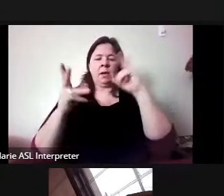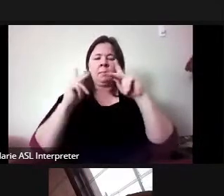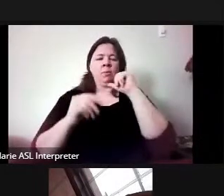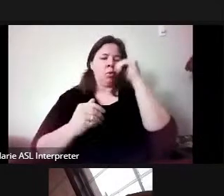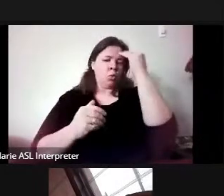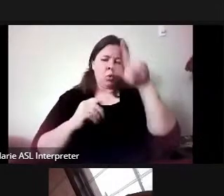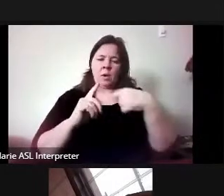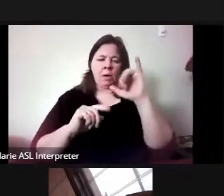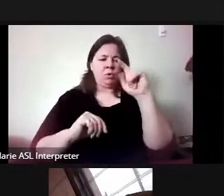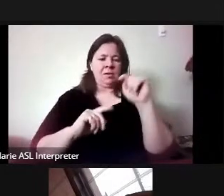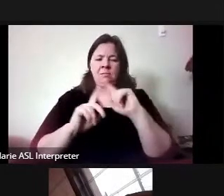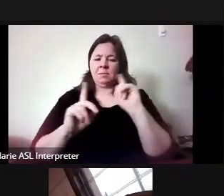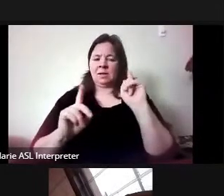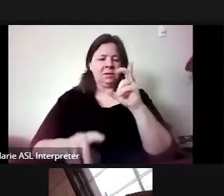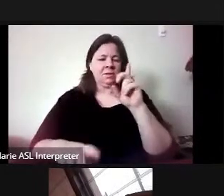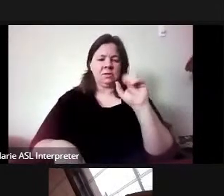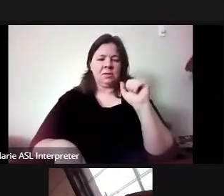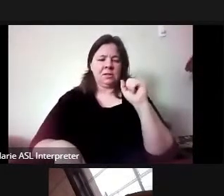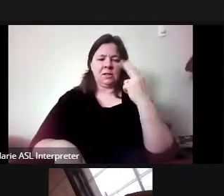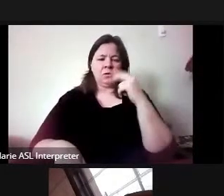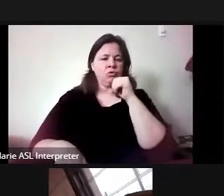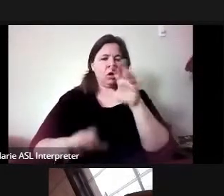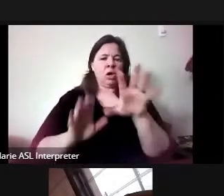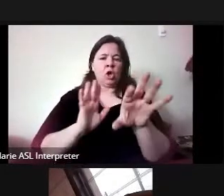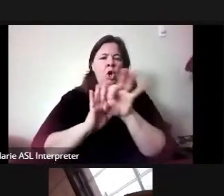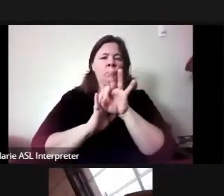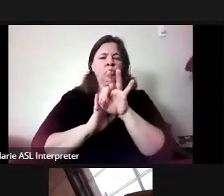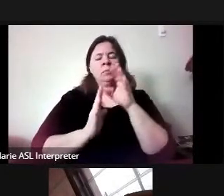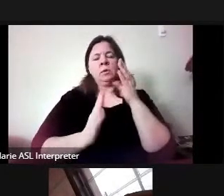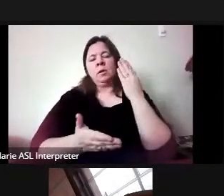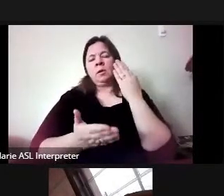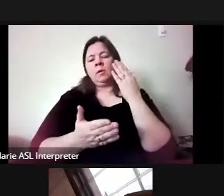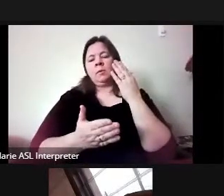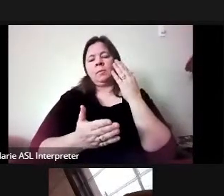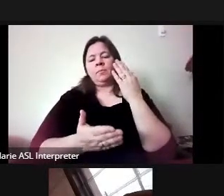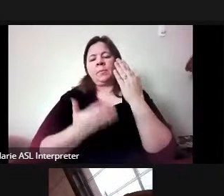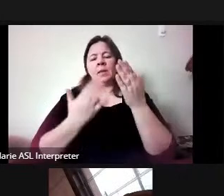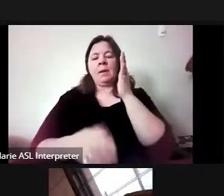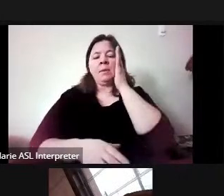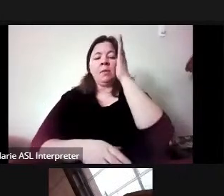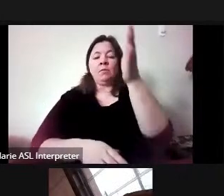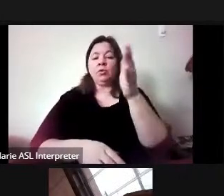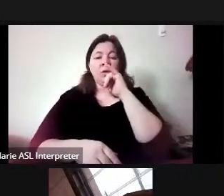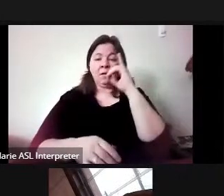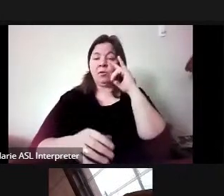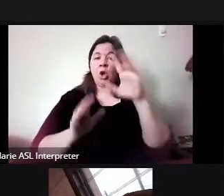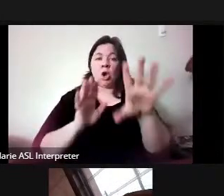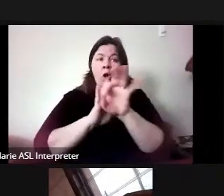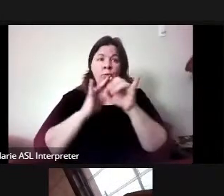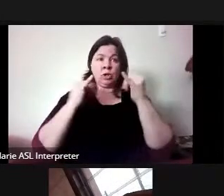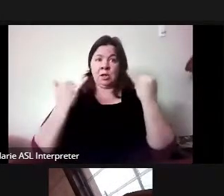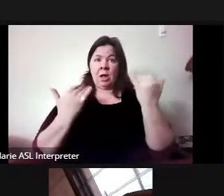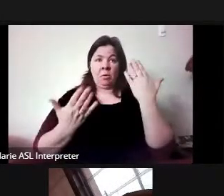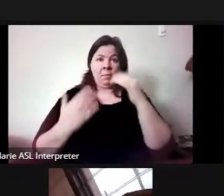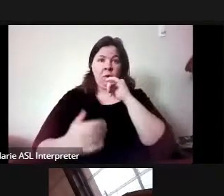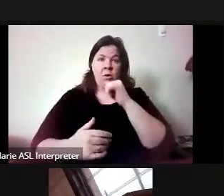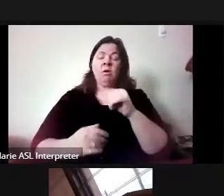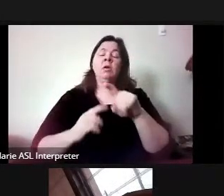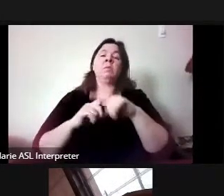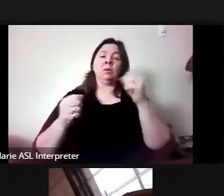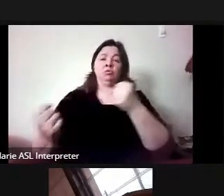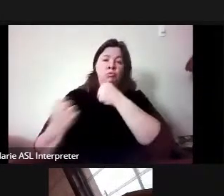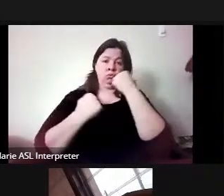it. But Dash is not an option. It might come in the future, yeah. If it's not an option now and it is a strong coin,